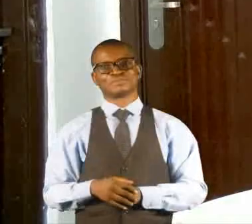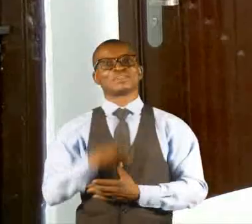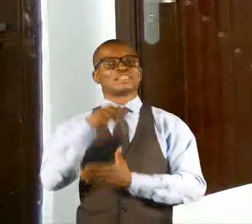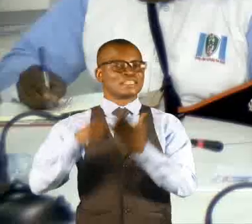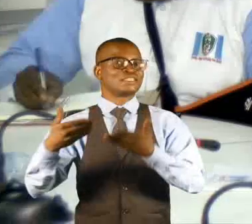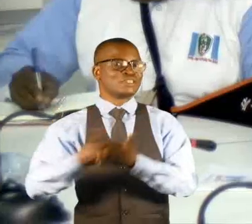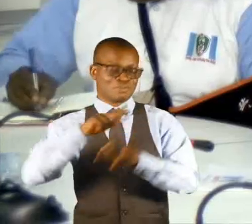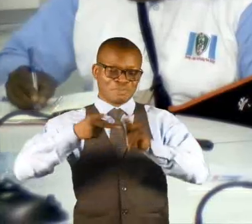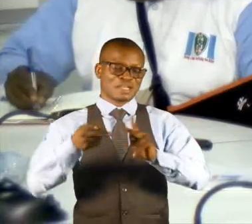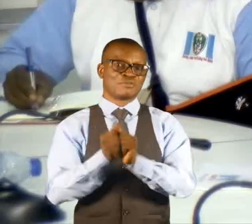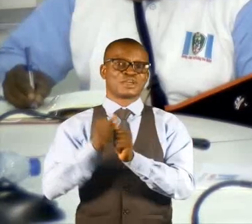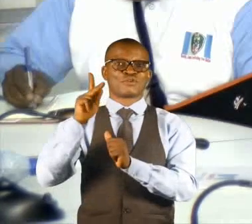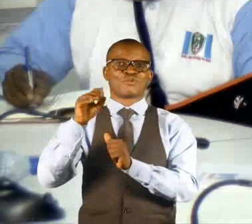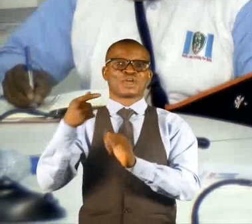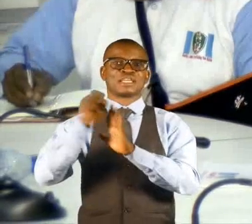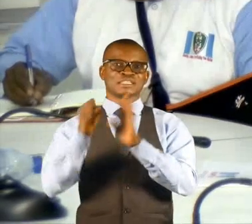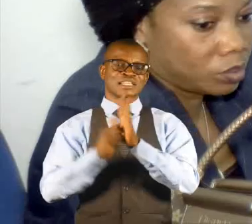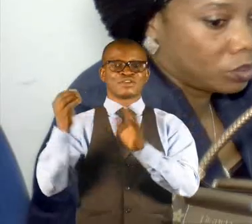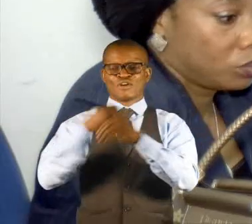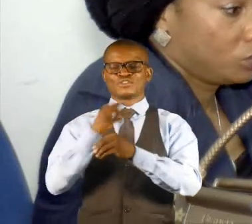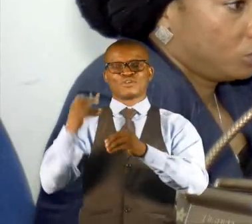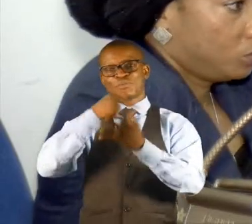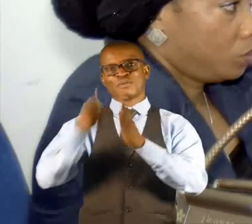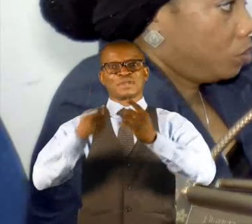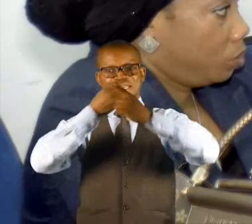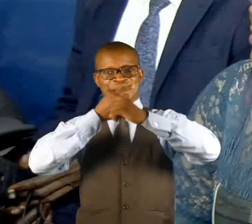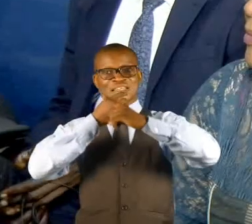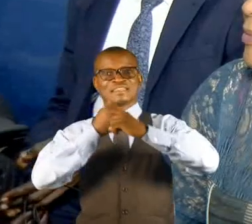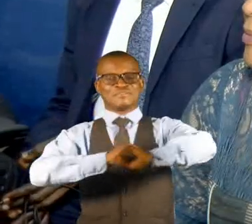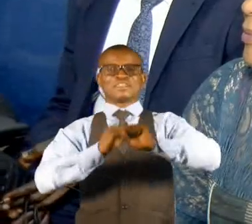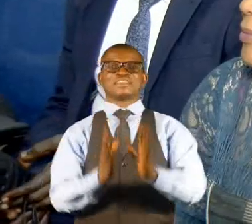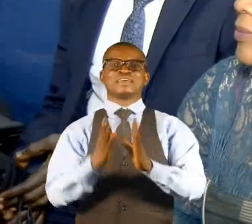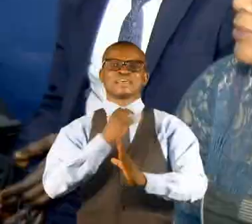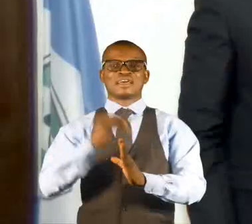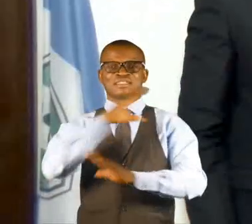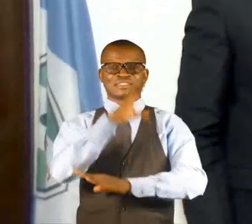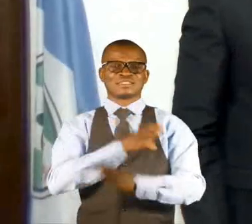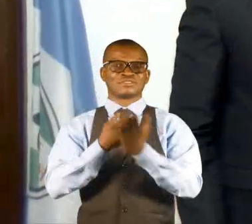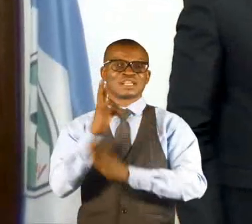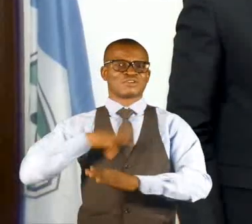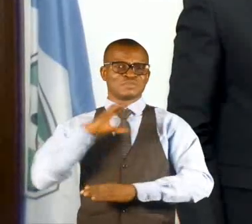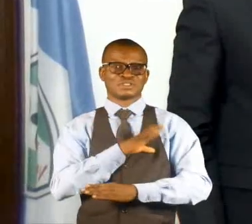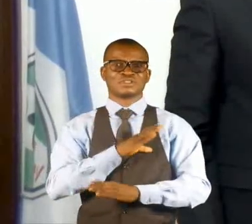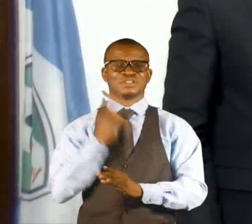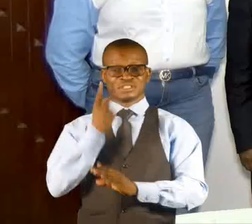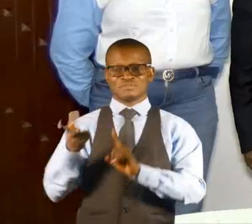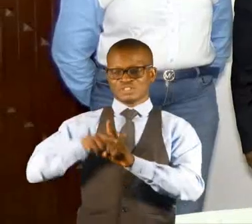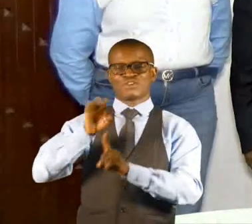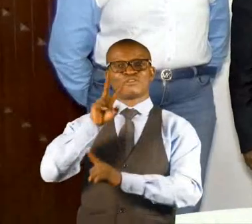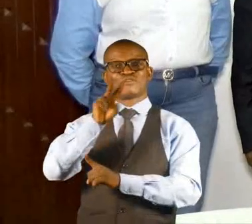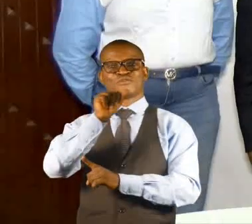delegation. This new partnership with the Kogi State Office of the Public Defender and Citizens' Rights Commission will